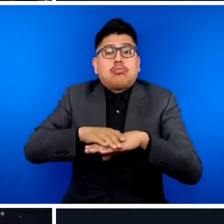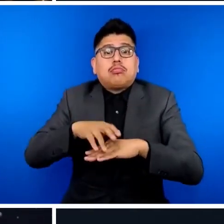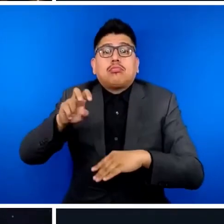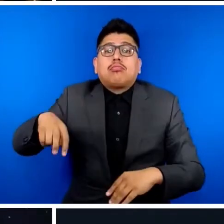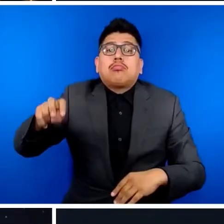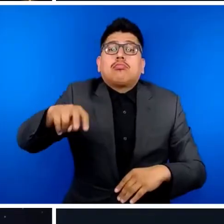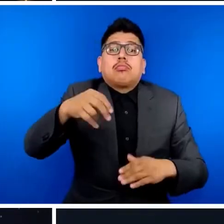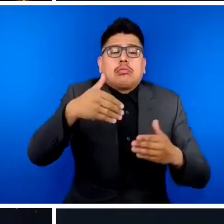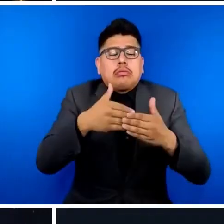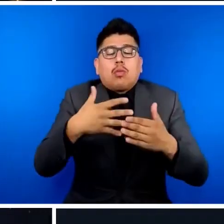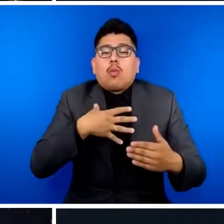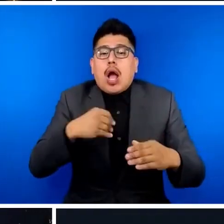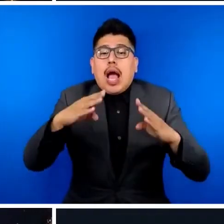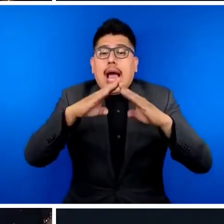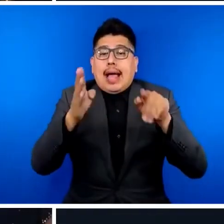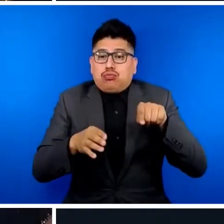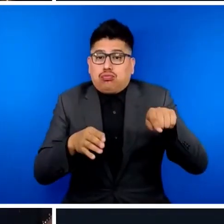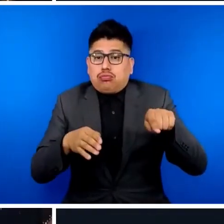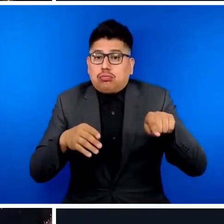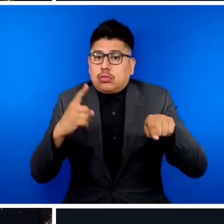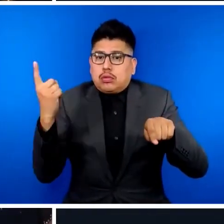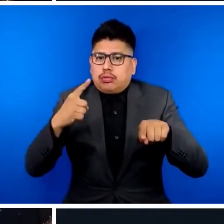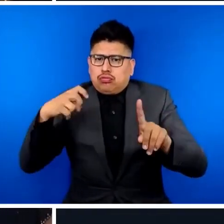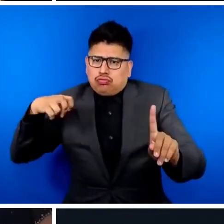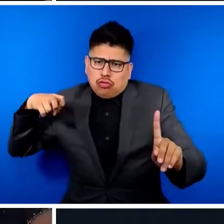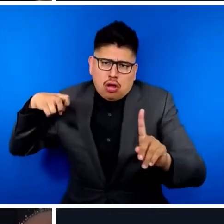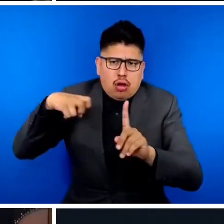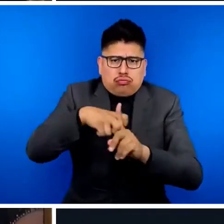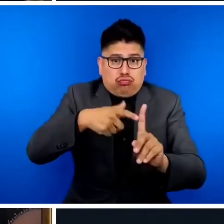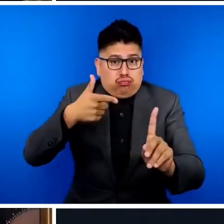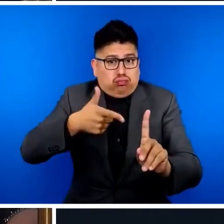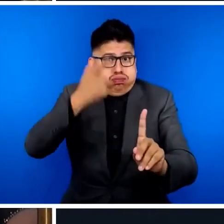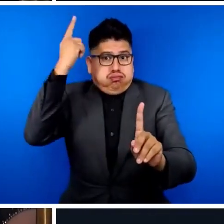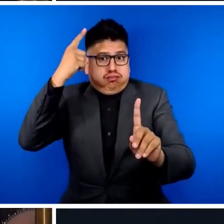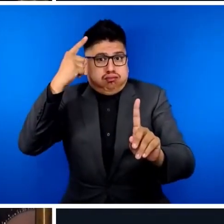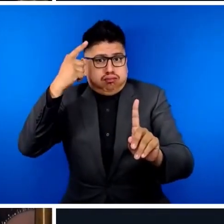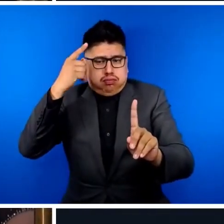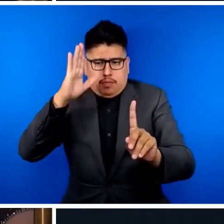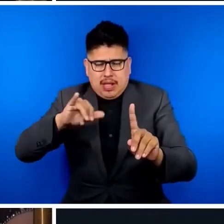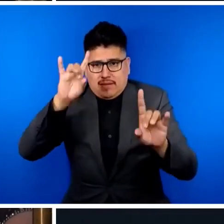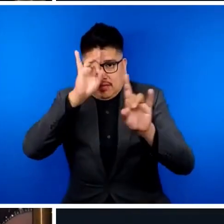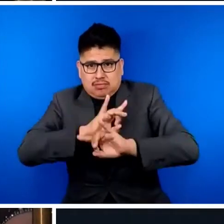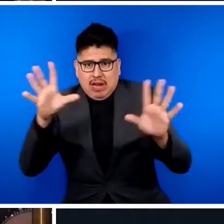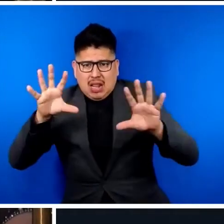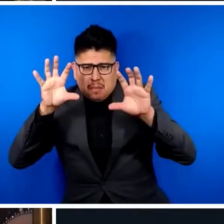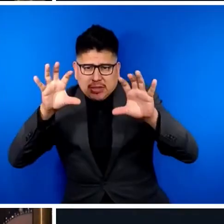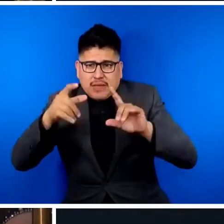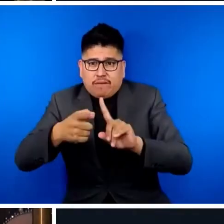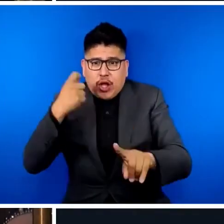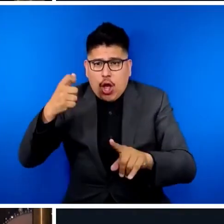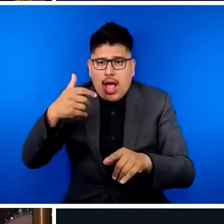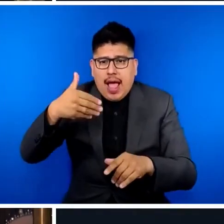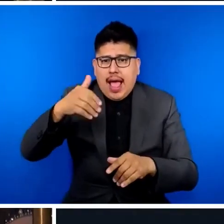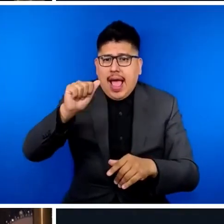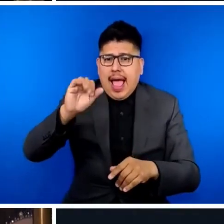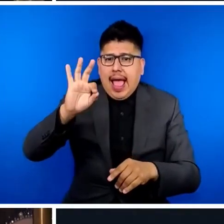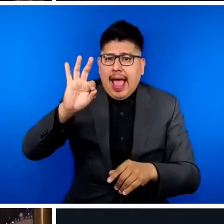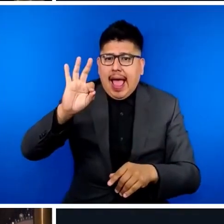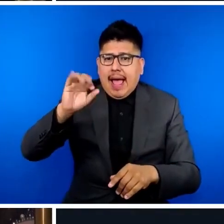she was ambushed and shot in the head by a terrorist monster from Afghanistan. Shouldn't have been in our